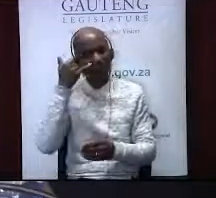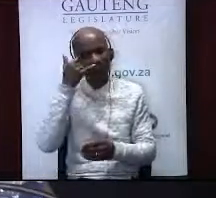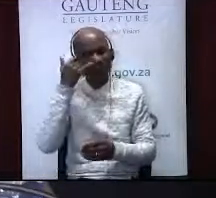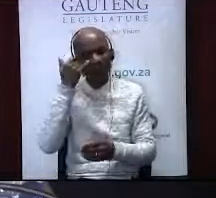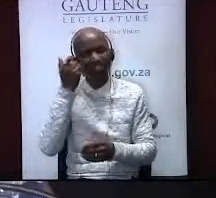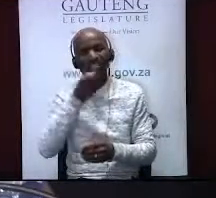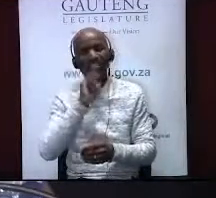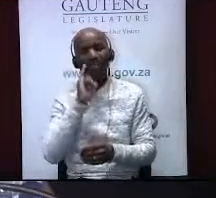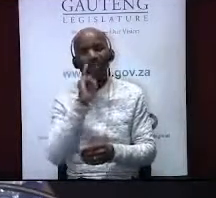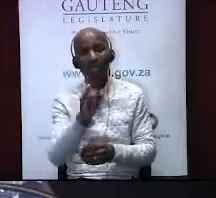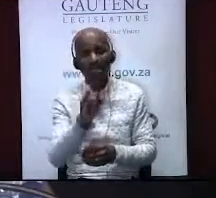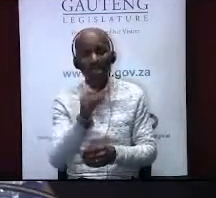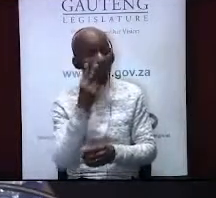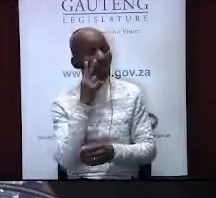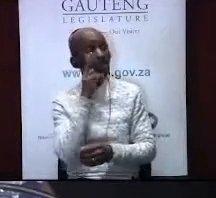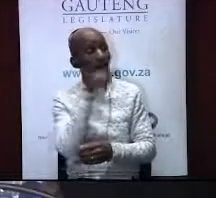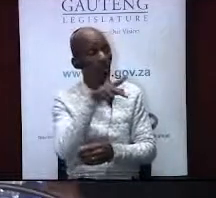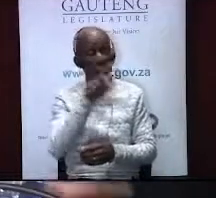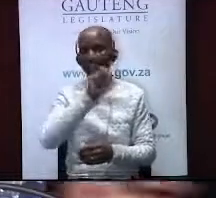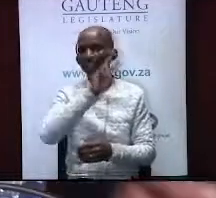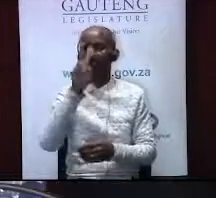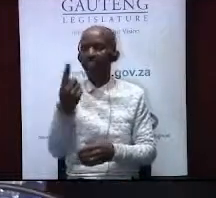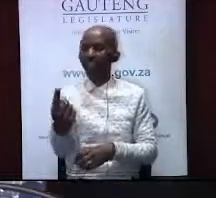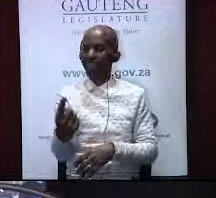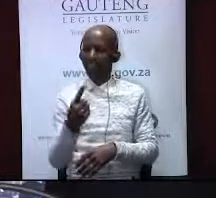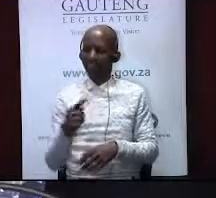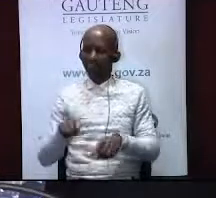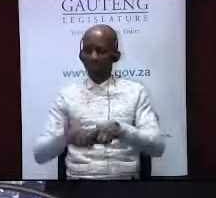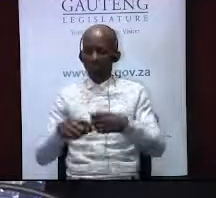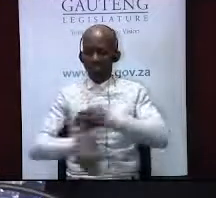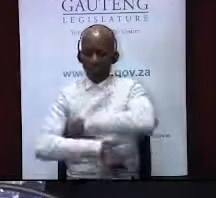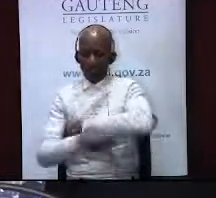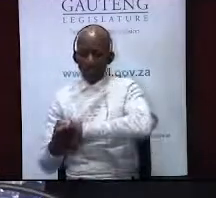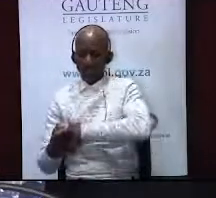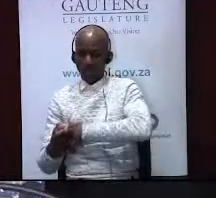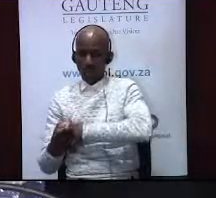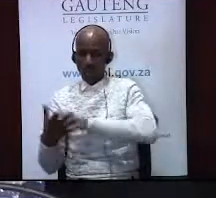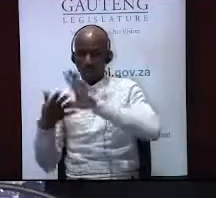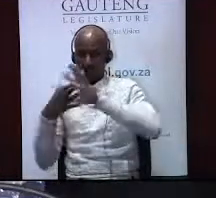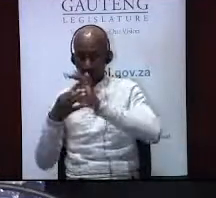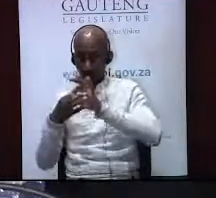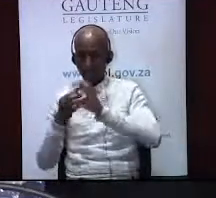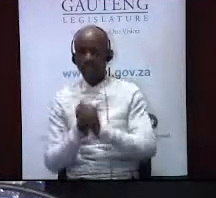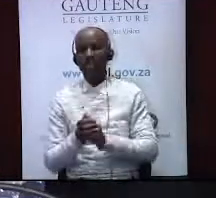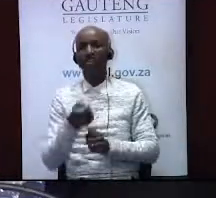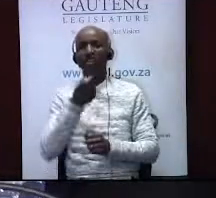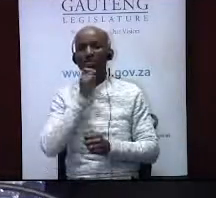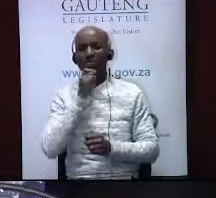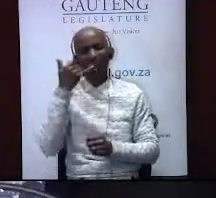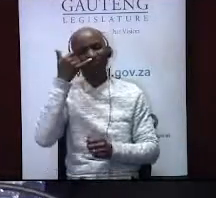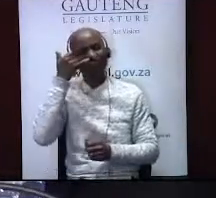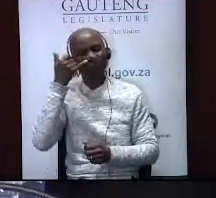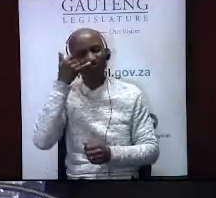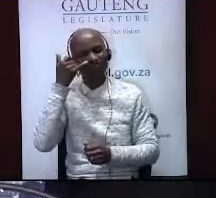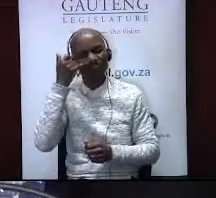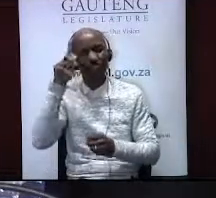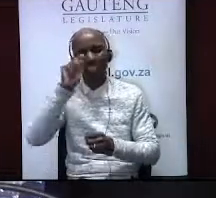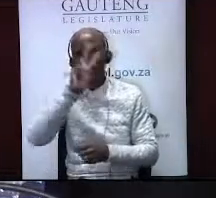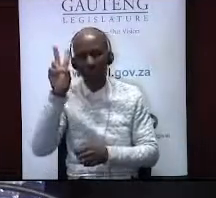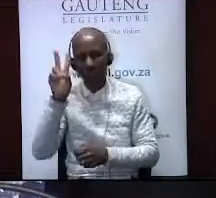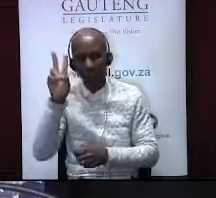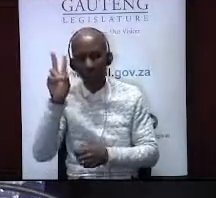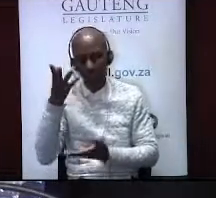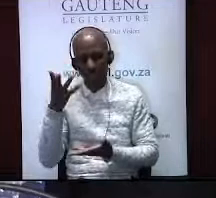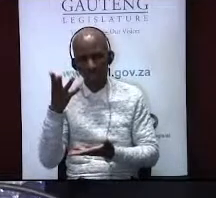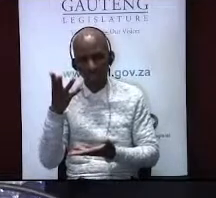nyaupe? Harisheba TV batla ba iwuzwa. Busiu. Ba ilotsuba TV. Eba